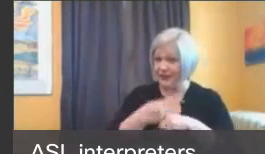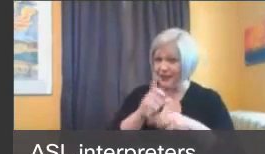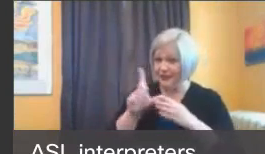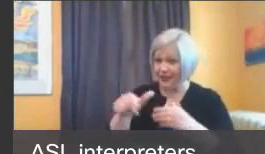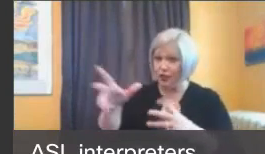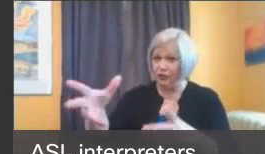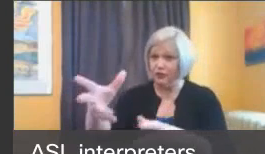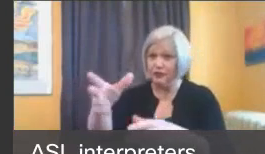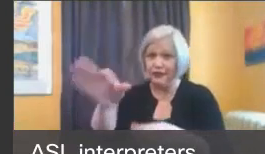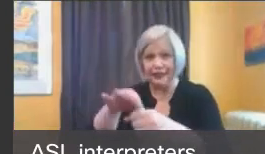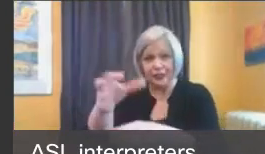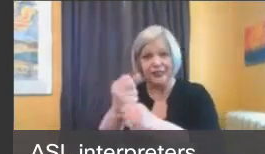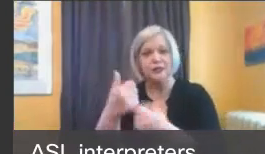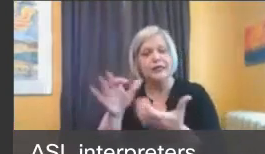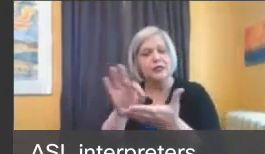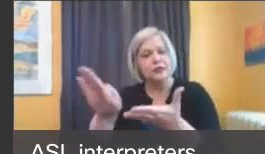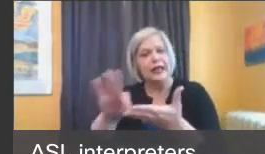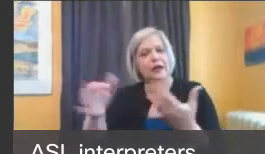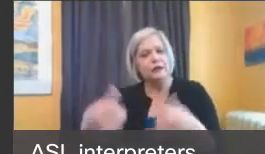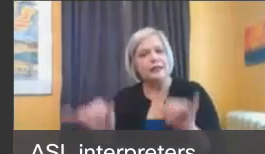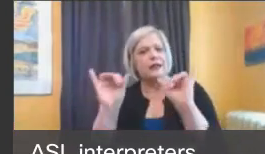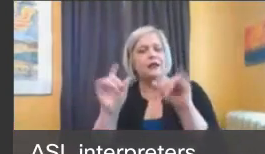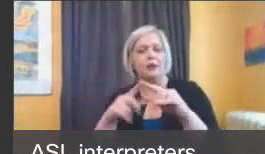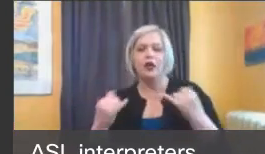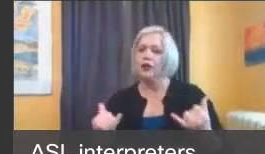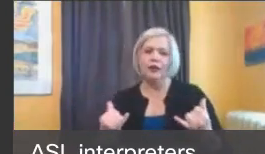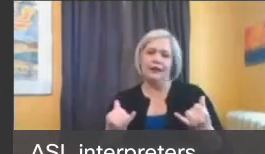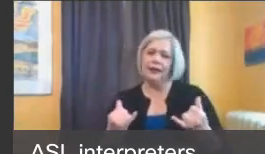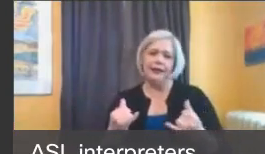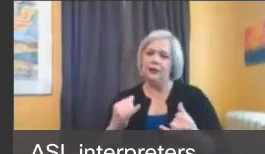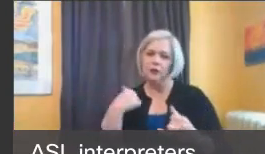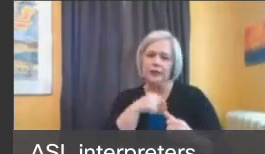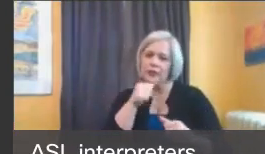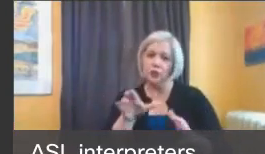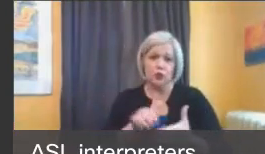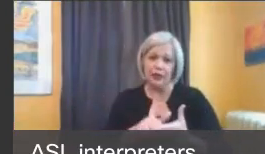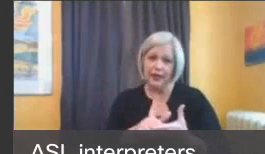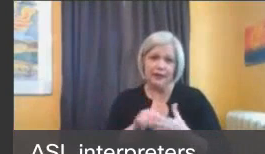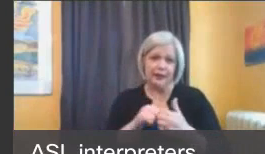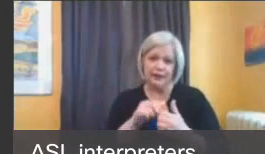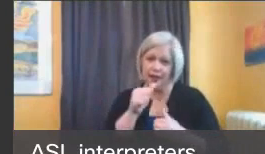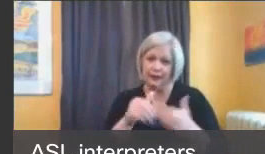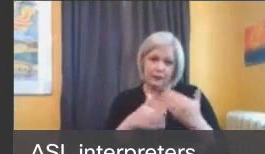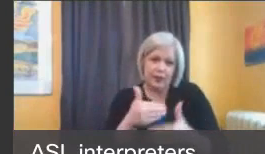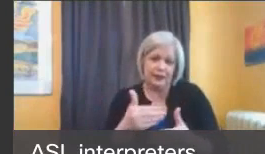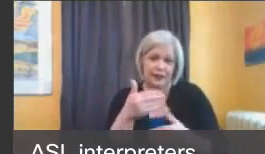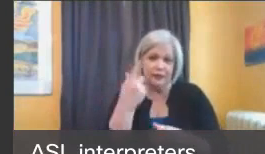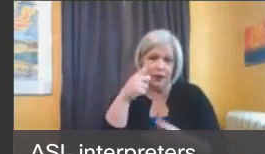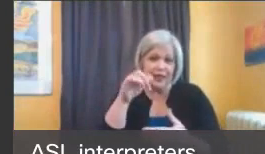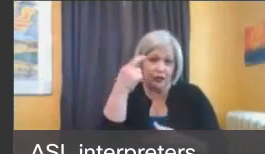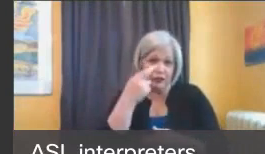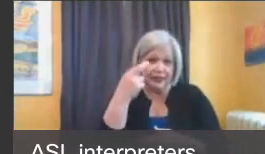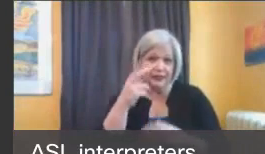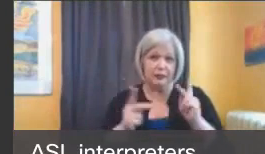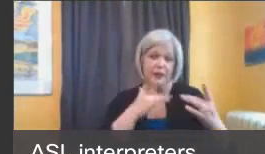you know, we can still count those ballots. But currently that's not the way that the, you know, the way the process works. And because of that, people do have